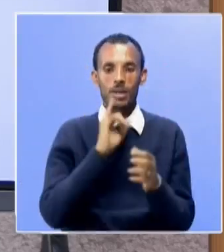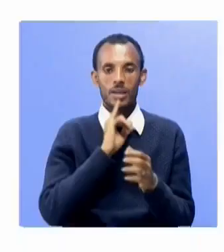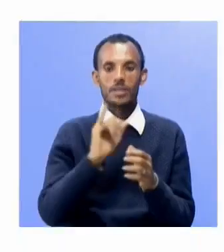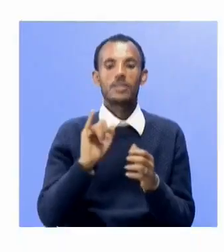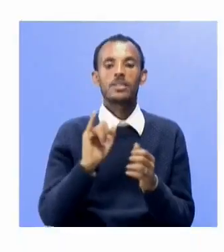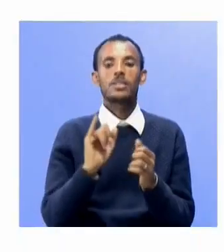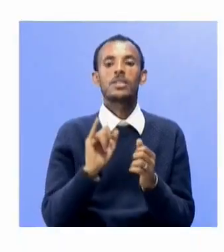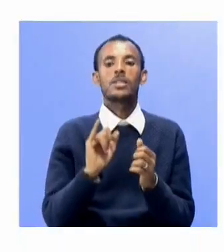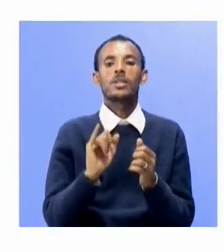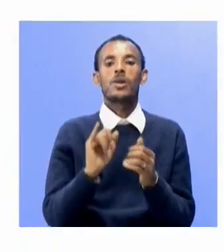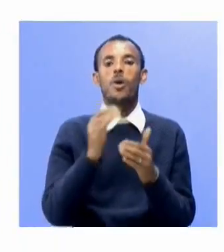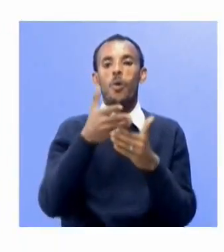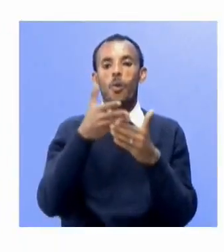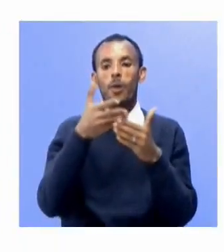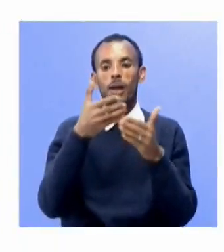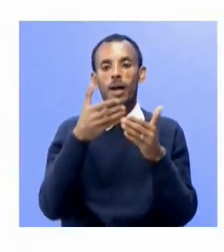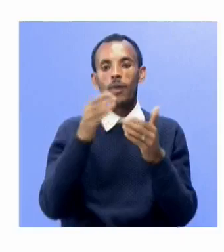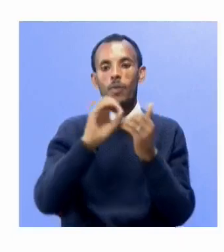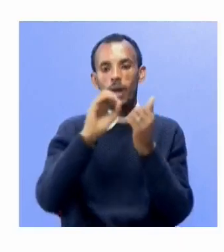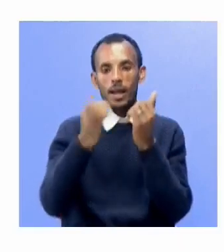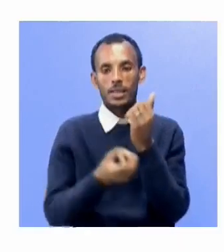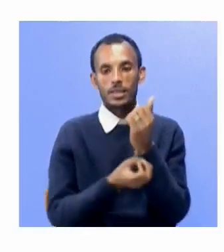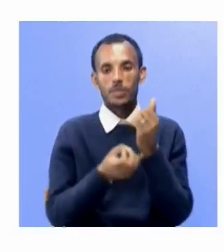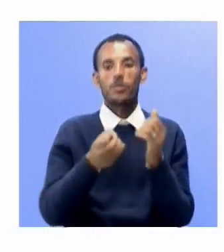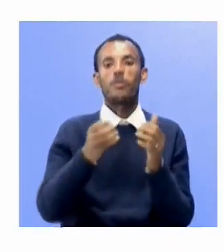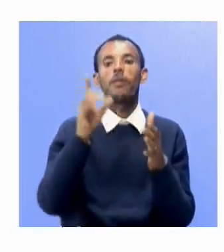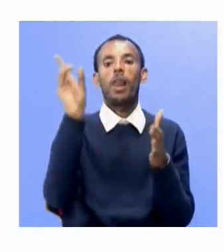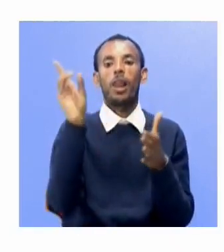organization of data,